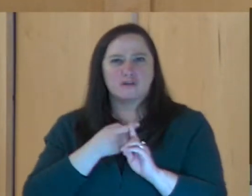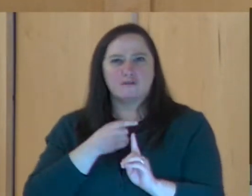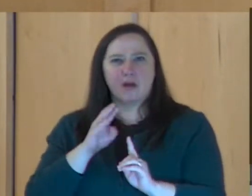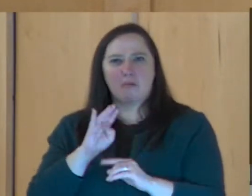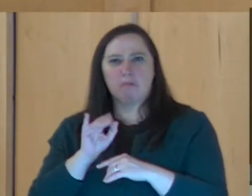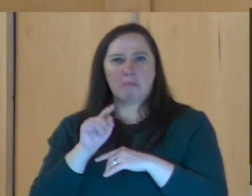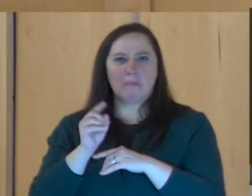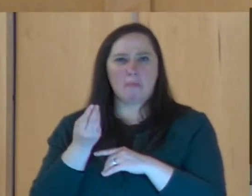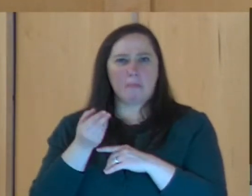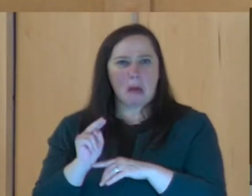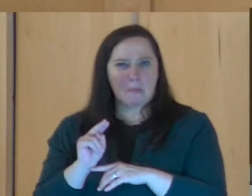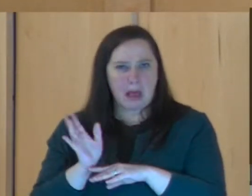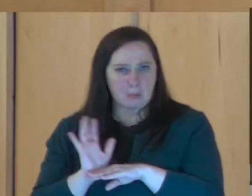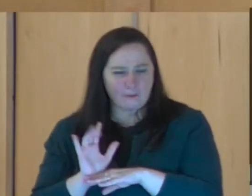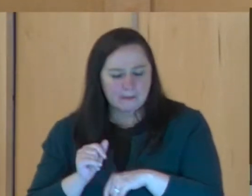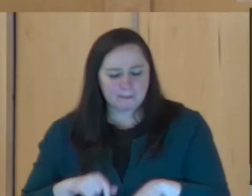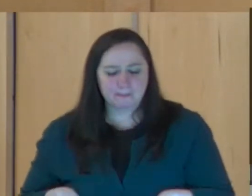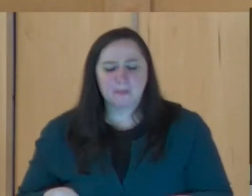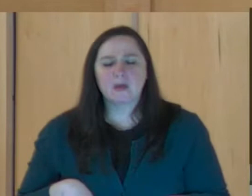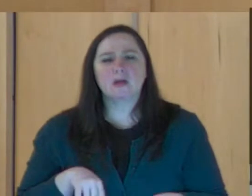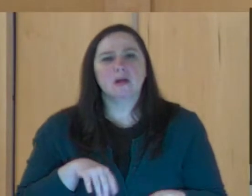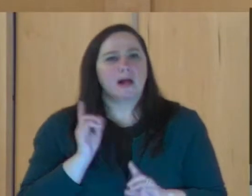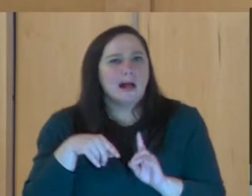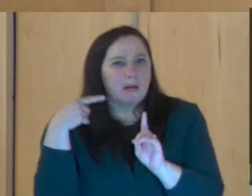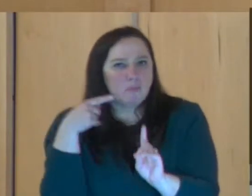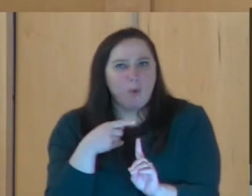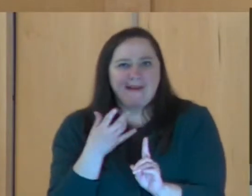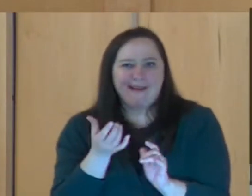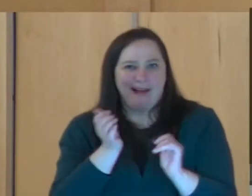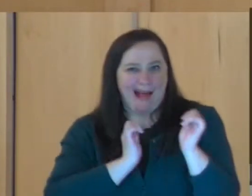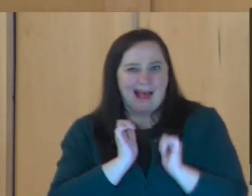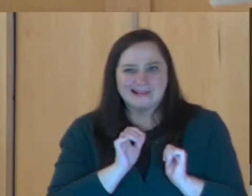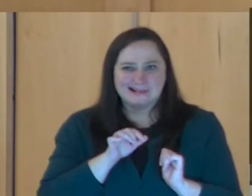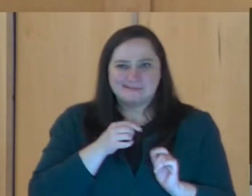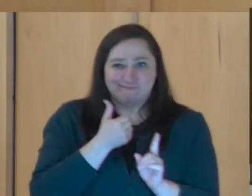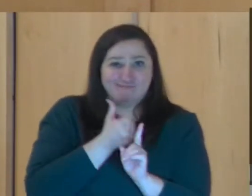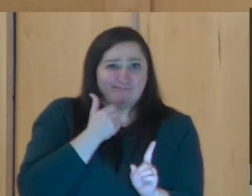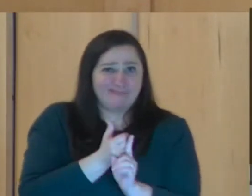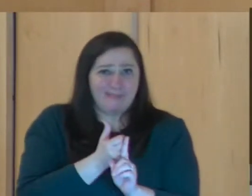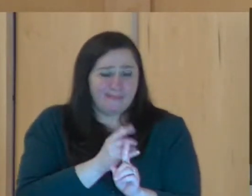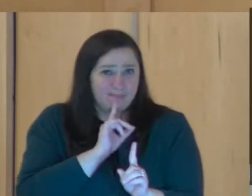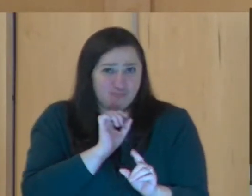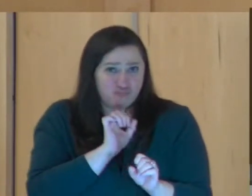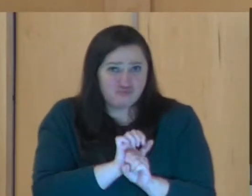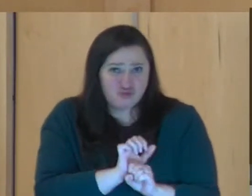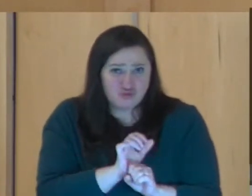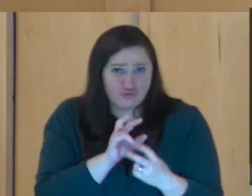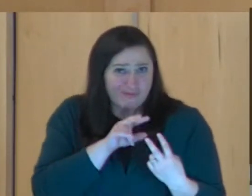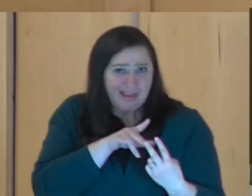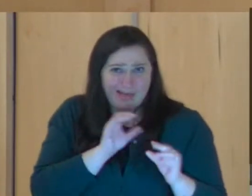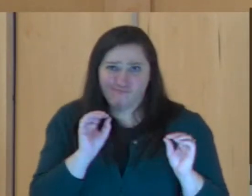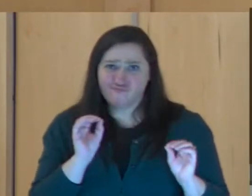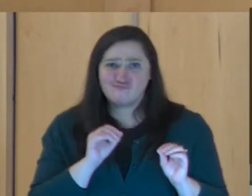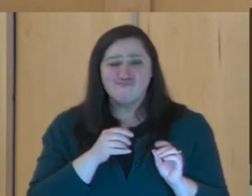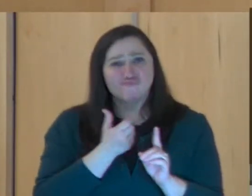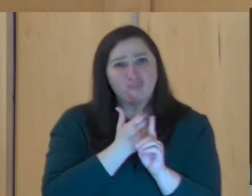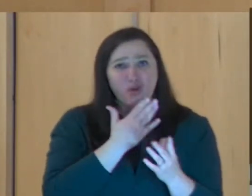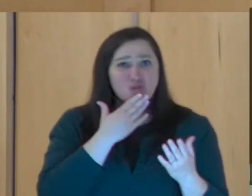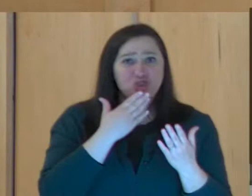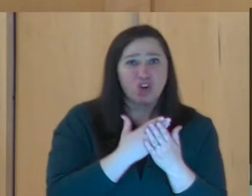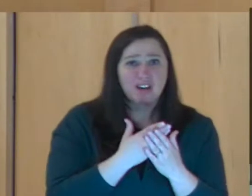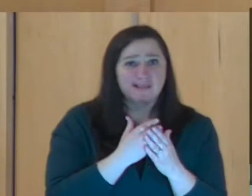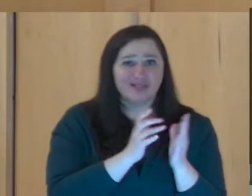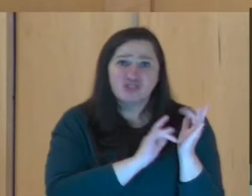movies. And the point of acting is he's not either one of those. Is he as good as Jesus